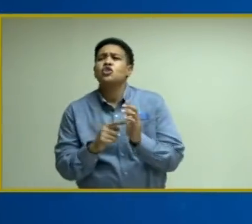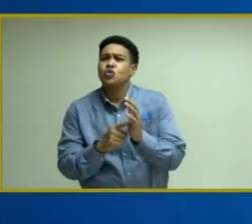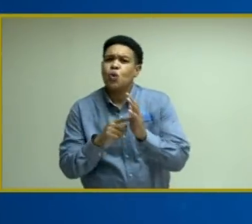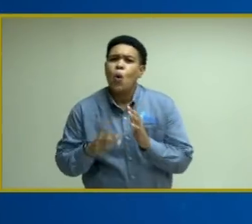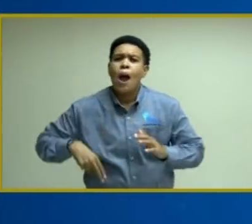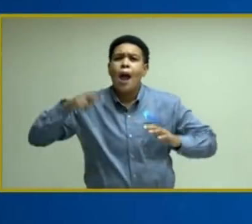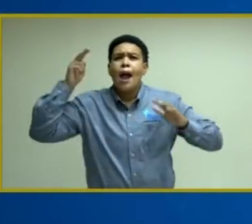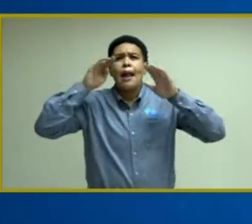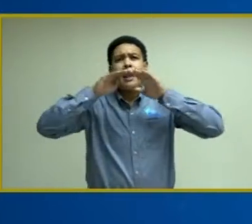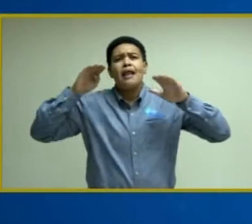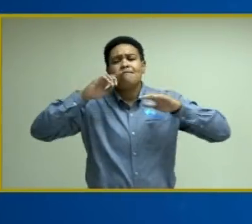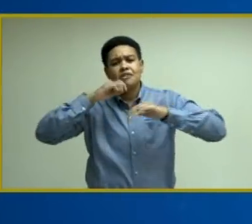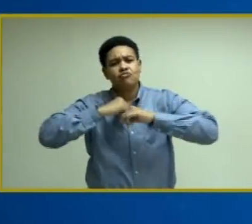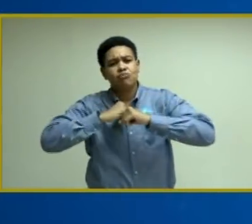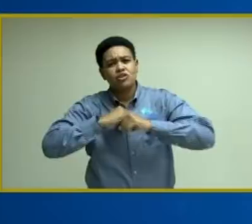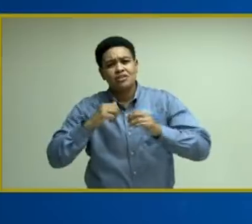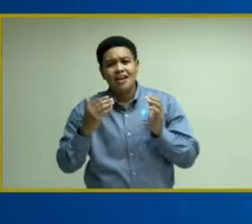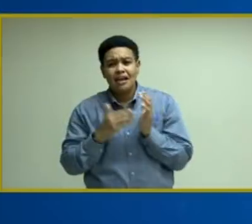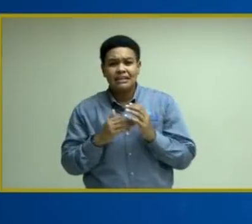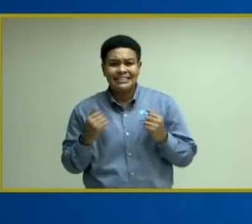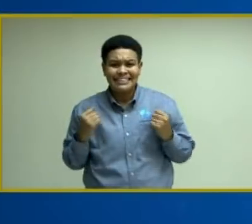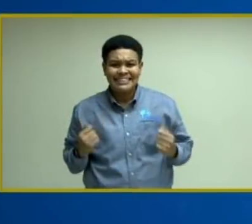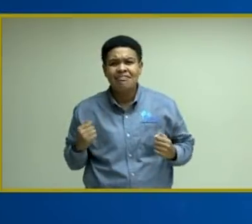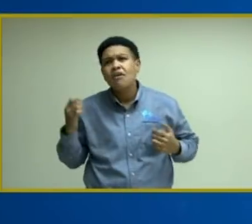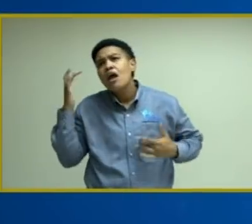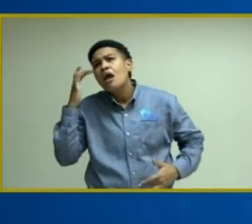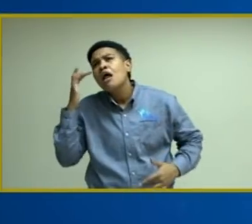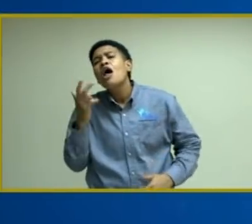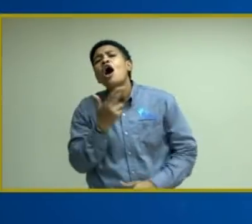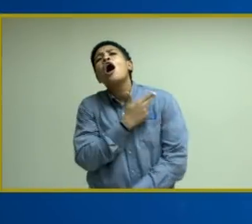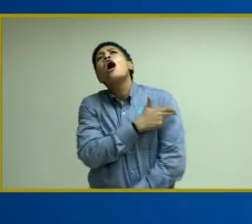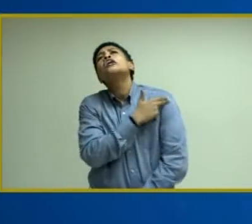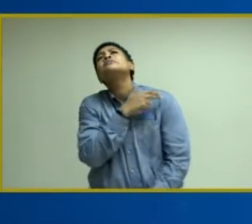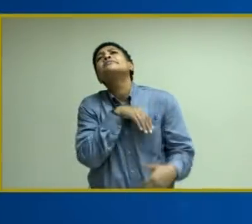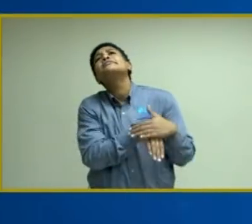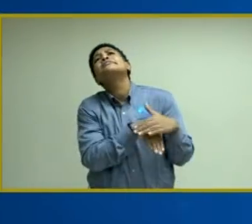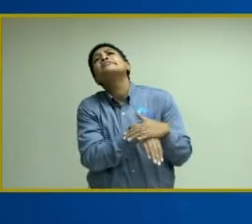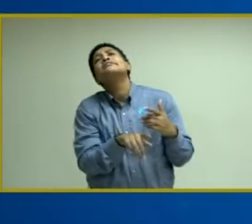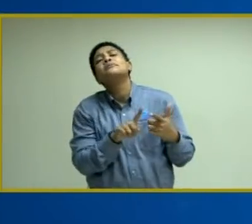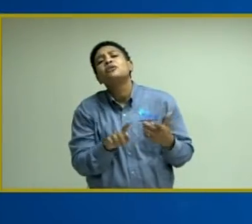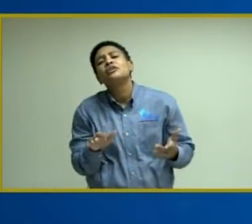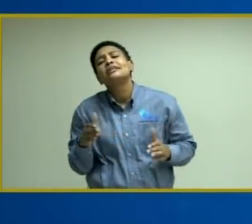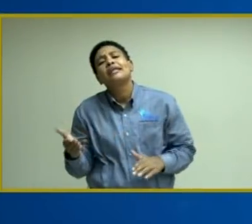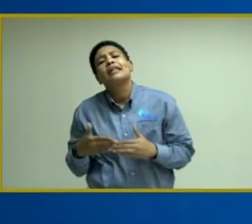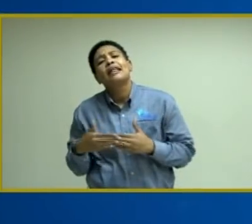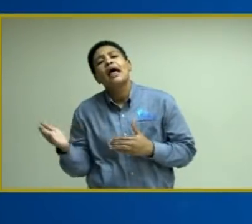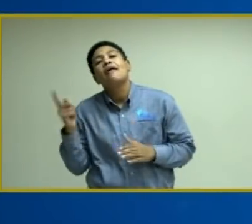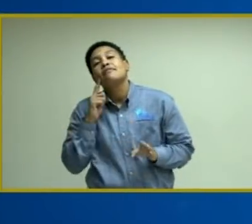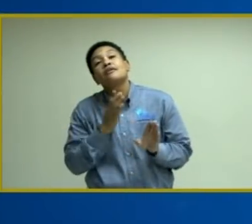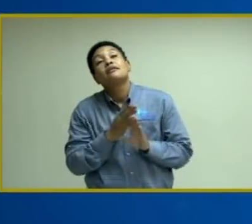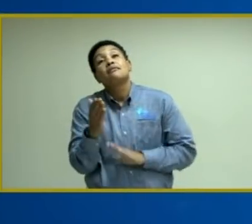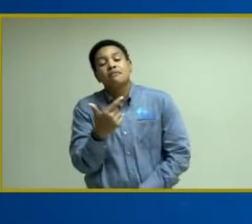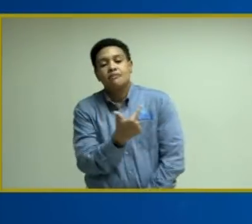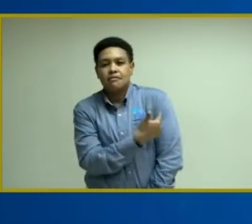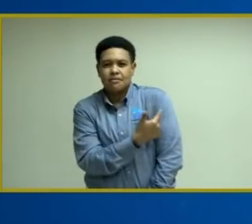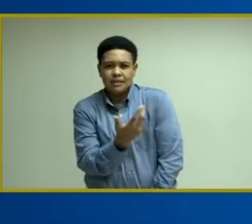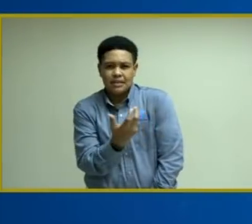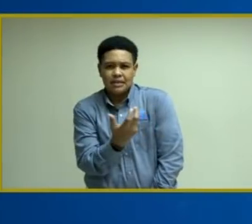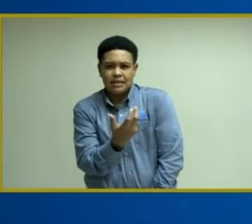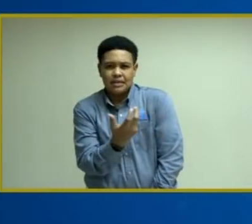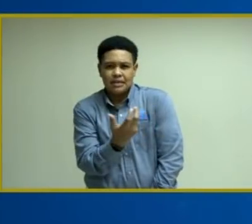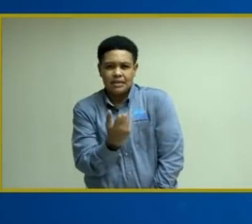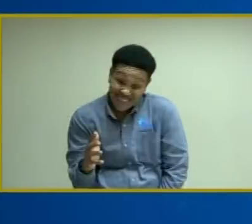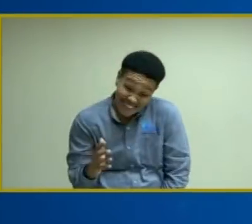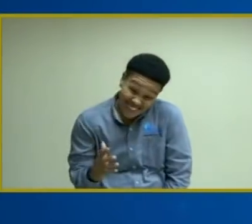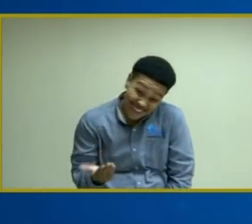of protection against severe illness, hospitalizations, and deaths after primary immunization, and also against